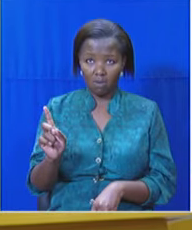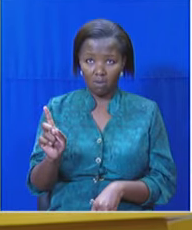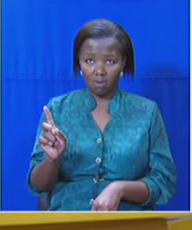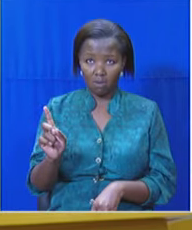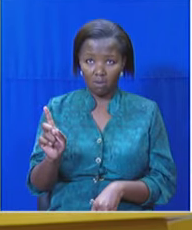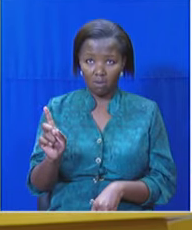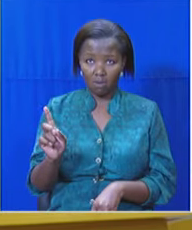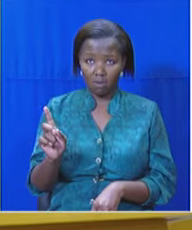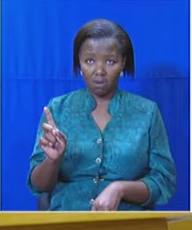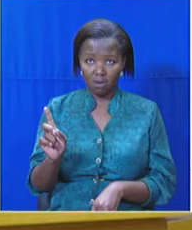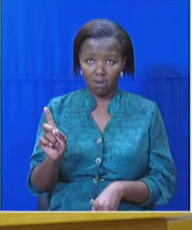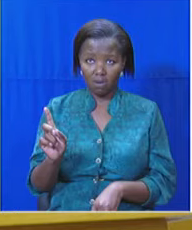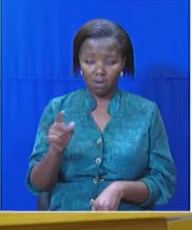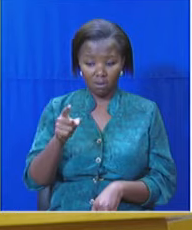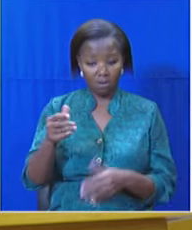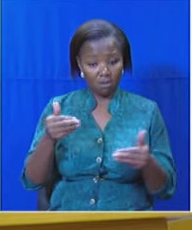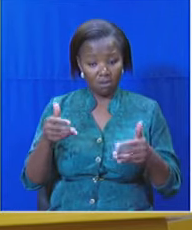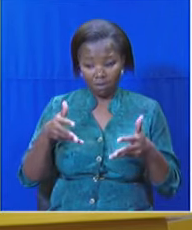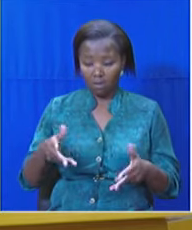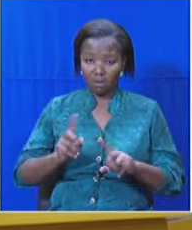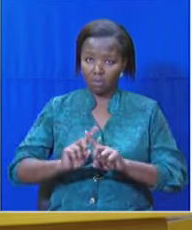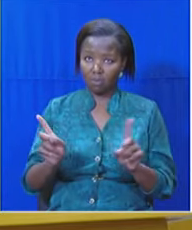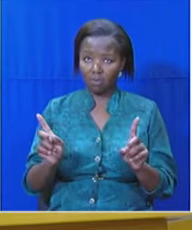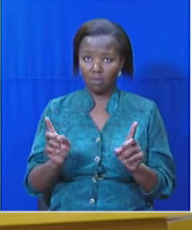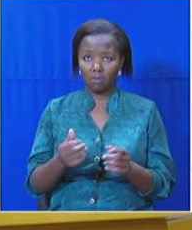You're not going to run things like that.